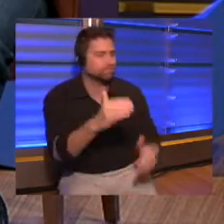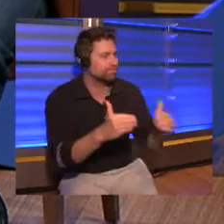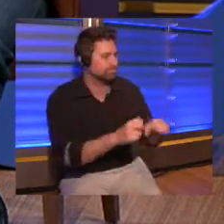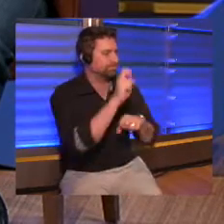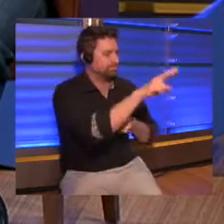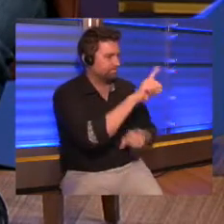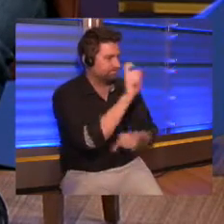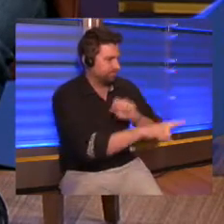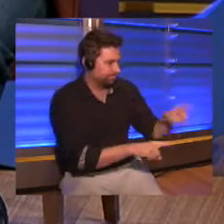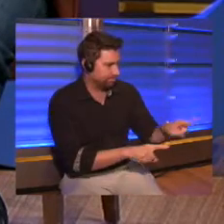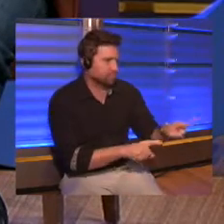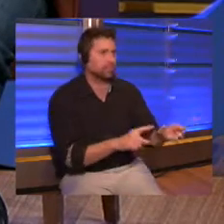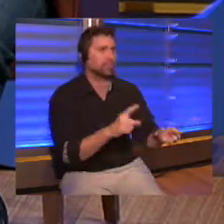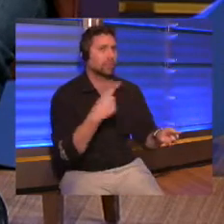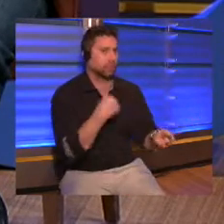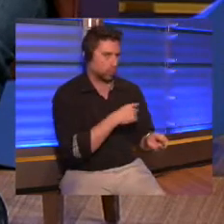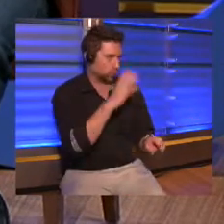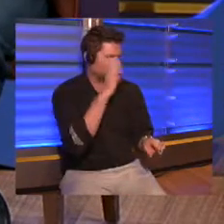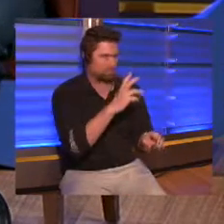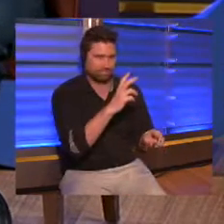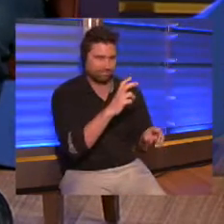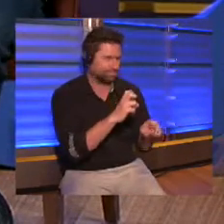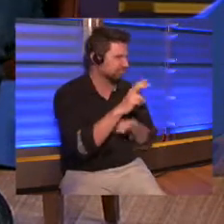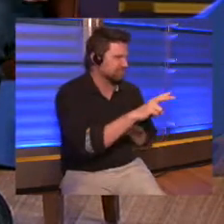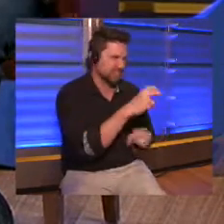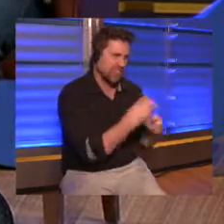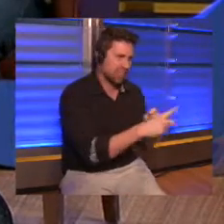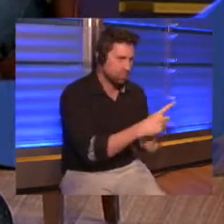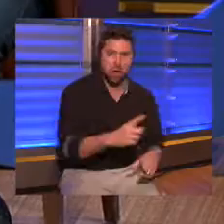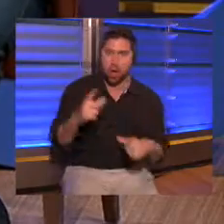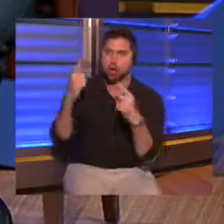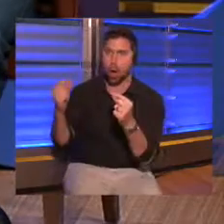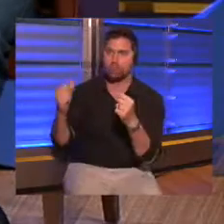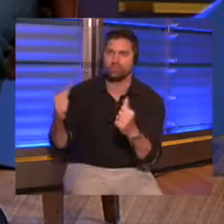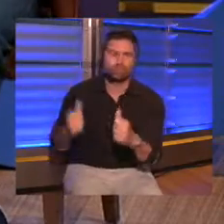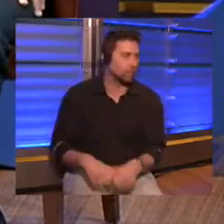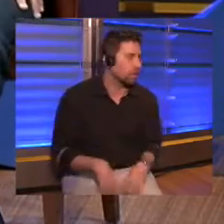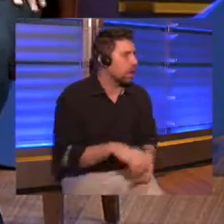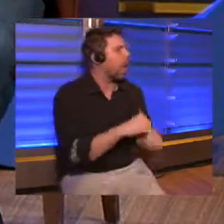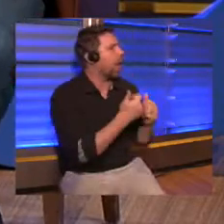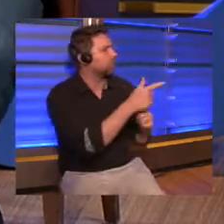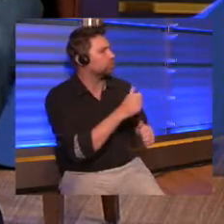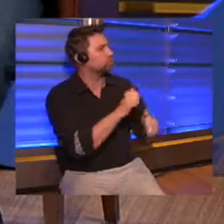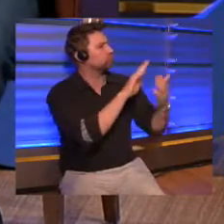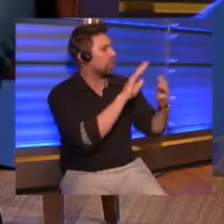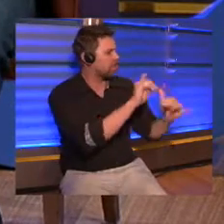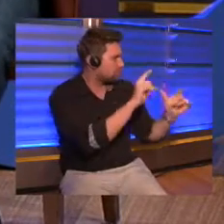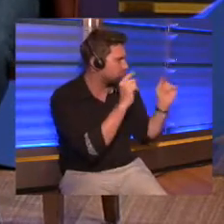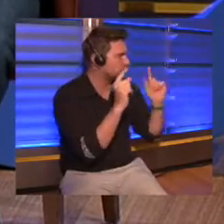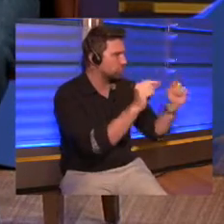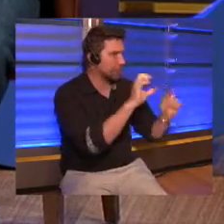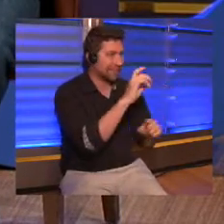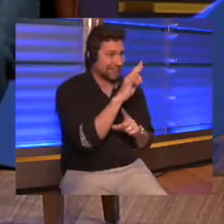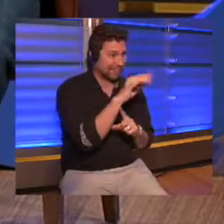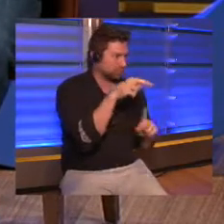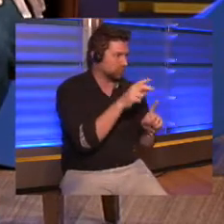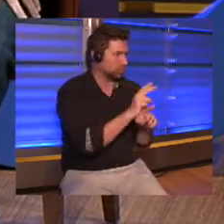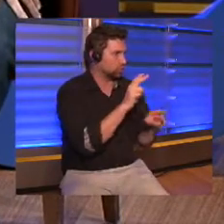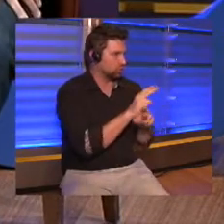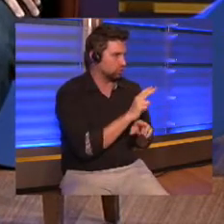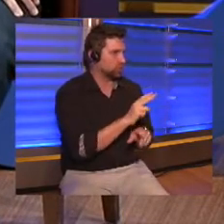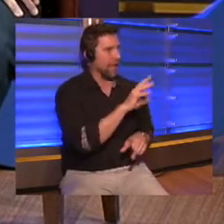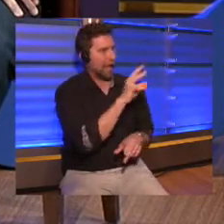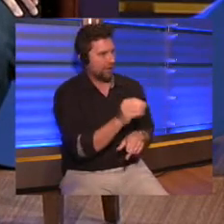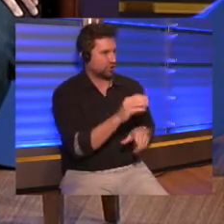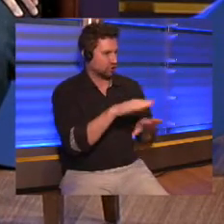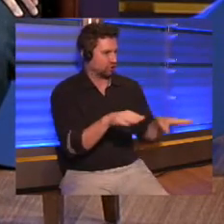questions. We're gonna dive right into tough ones. You go. How do you address the rumors that Cliff is using African child